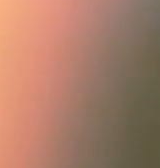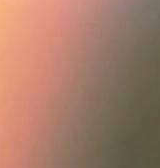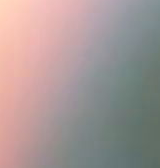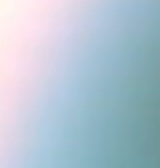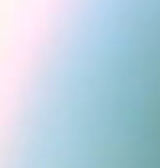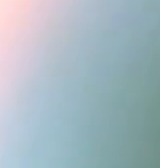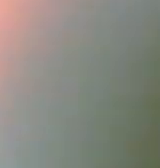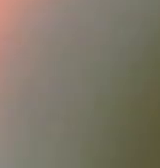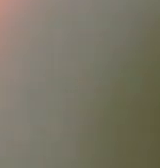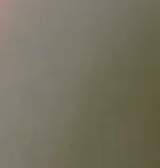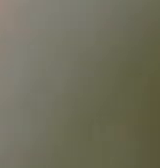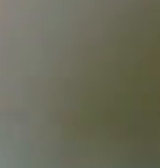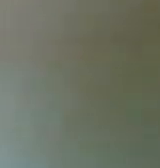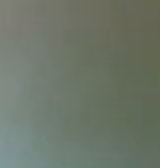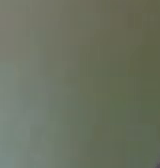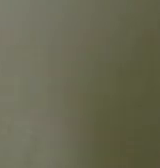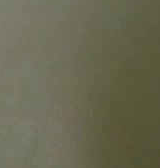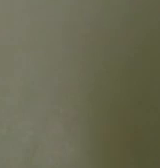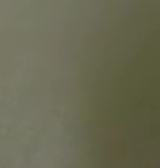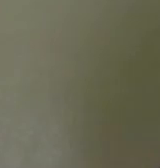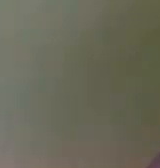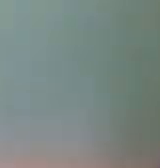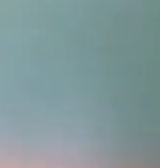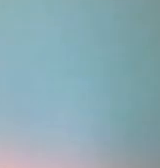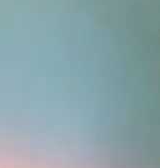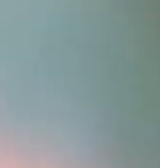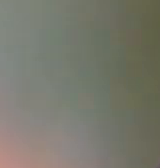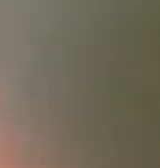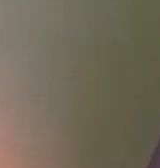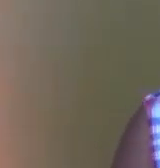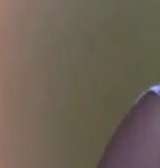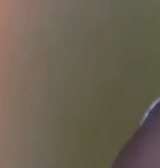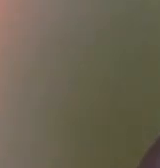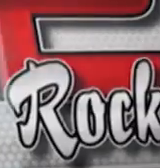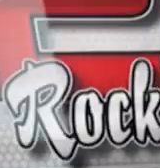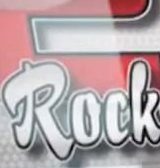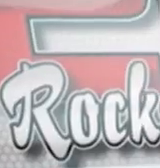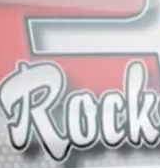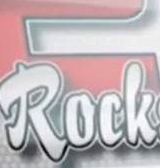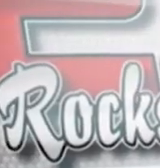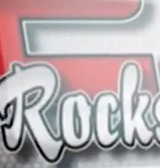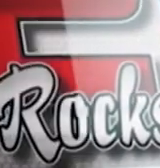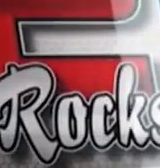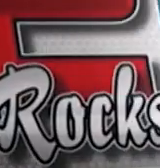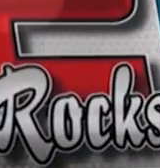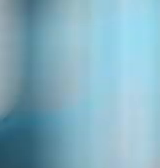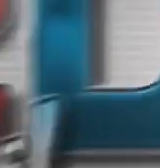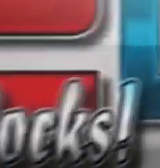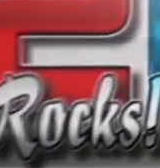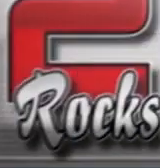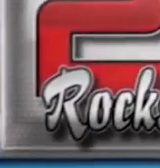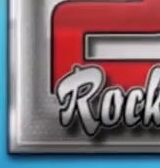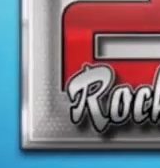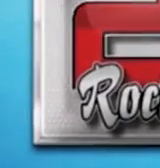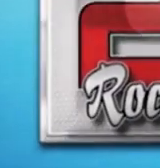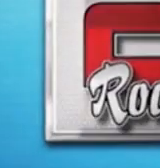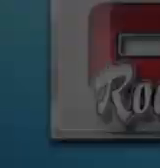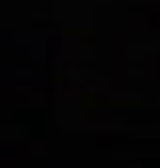Hi, I'm Asalika and I'm from Lotoka and I love Today FM. Today FM rocks. Today's hit music on Today FM.